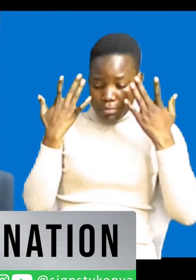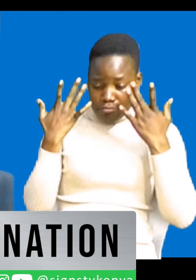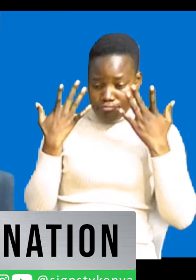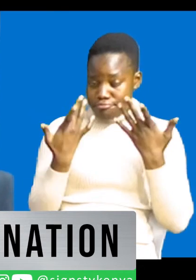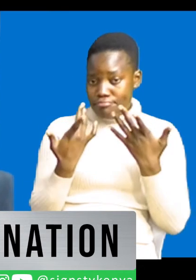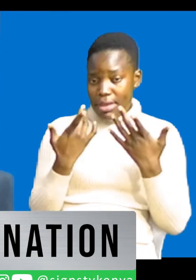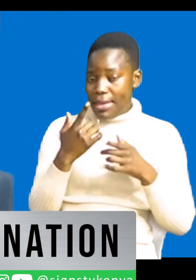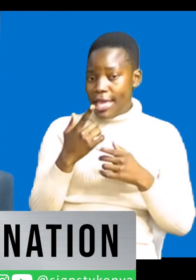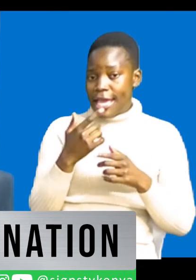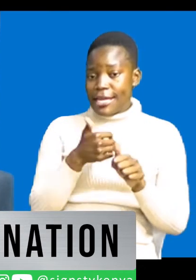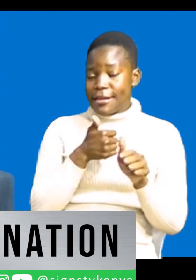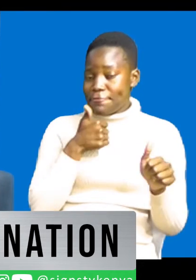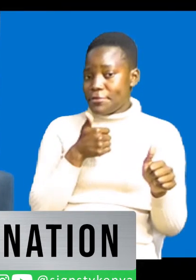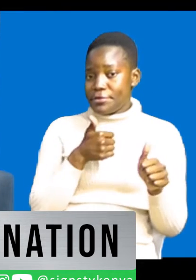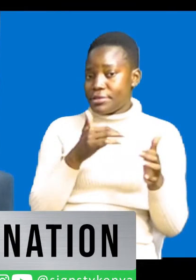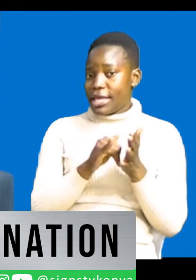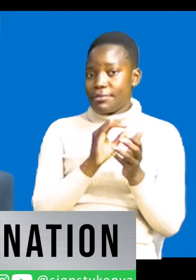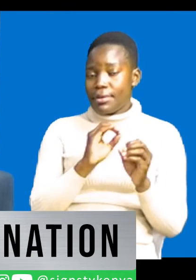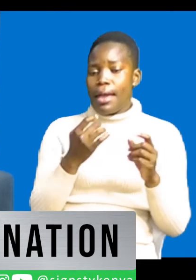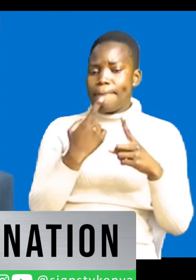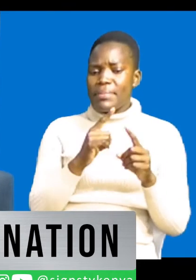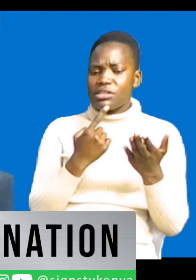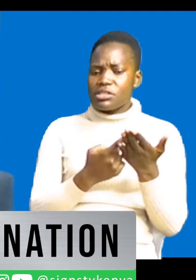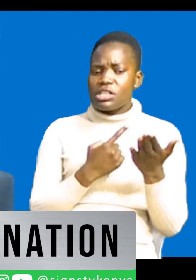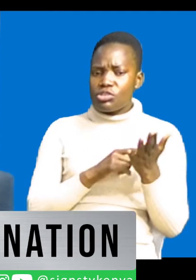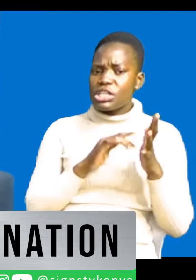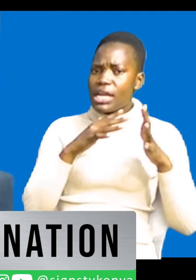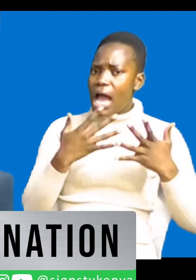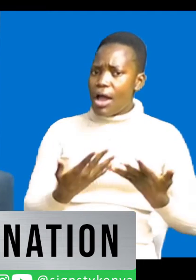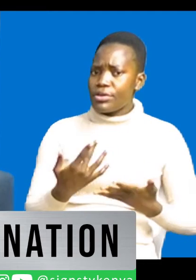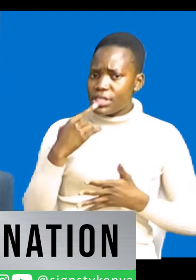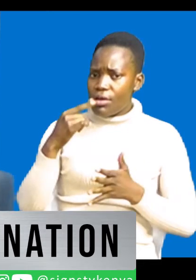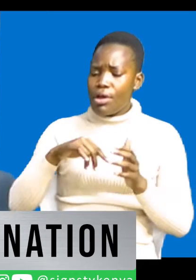dispute that, people to negotiate. But how are you going to negotiate that?